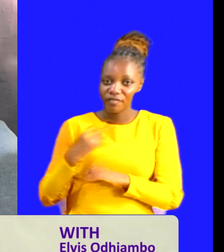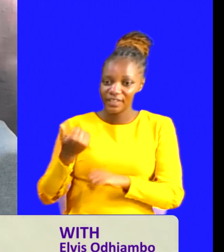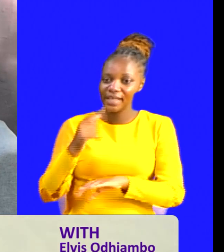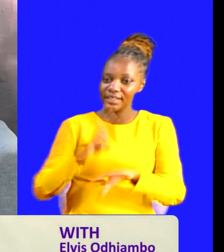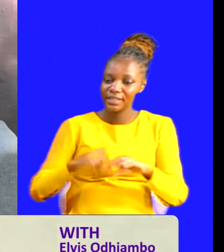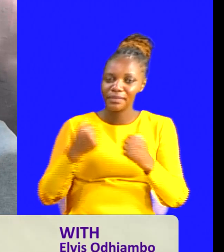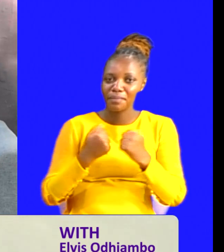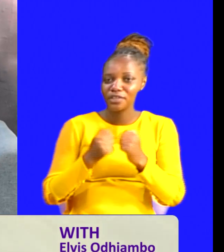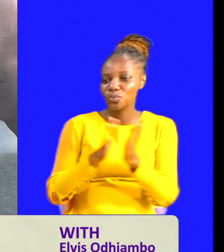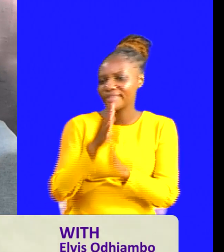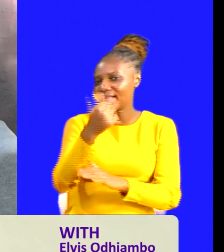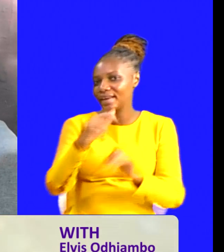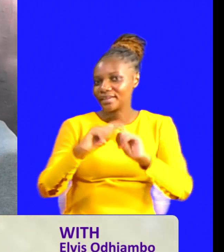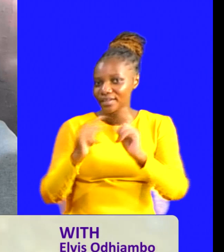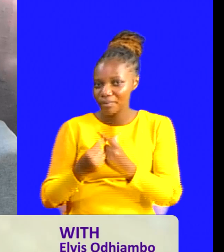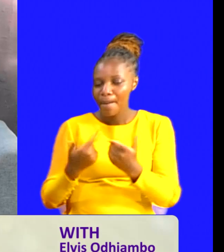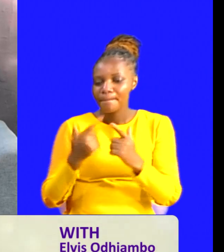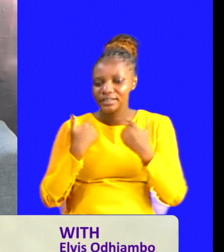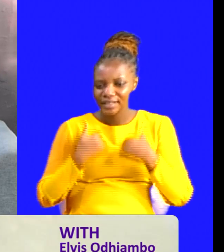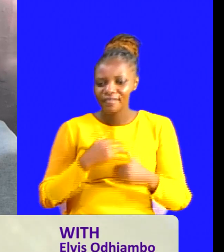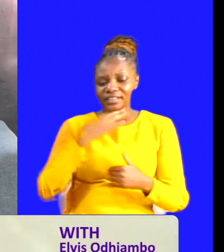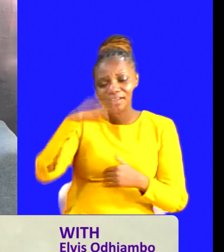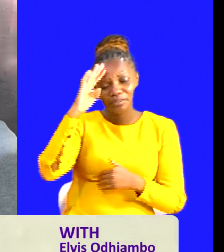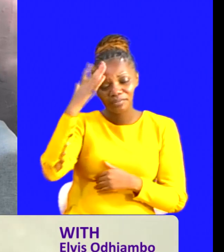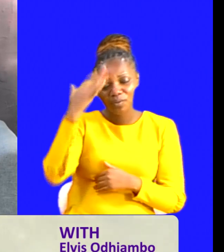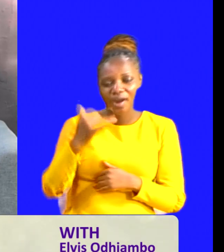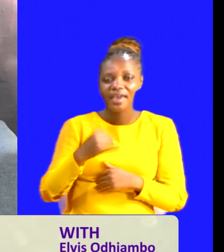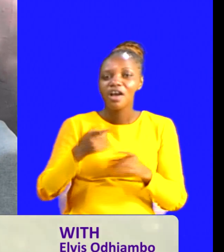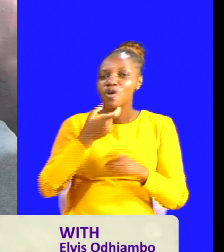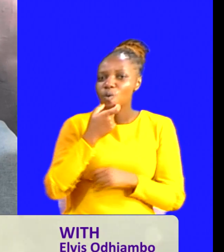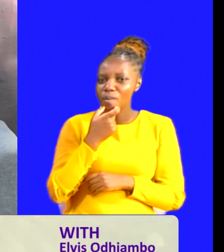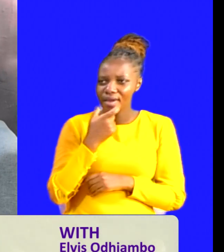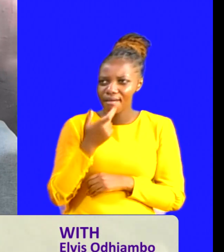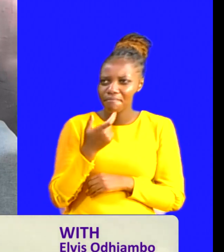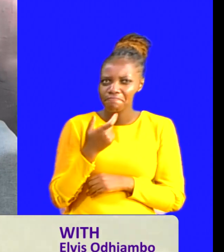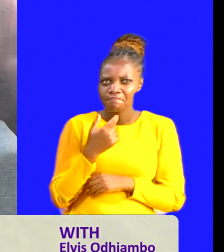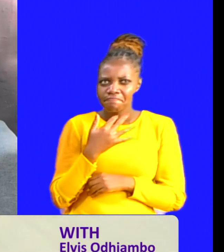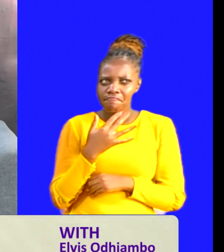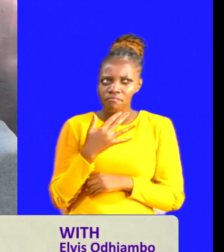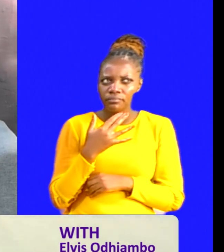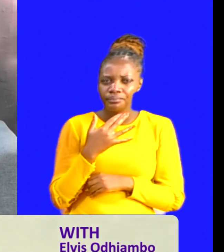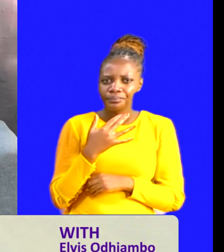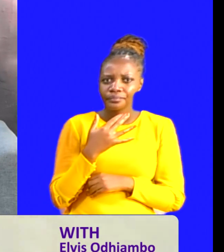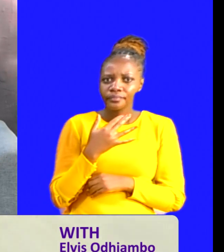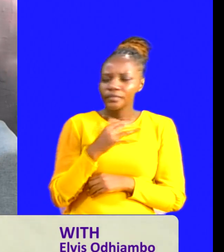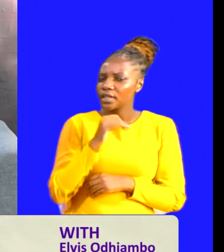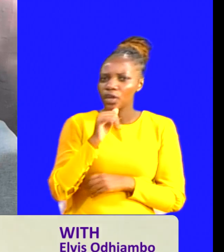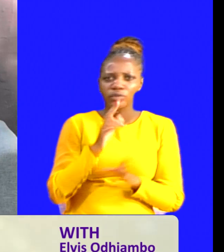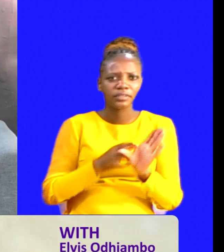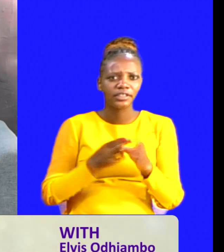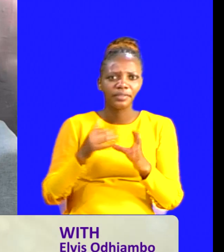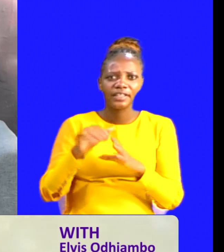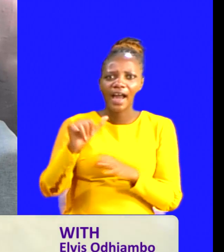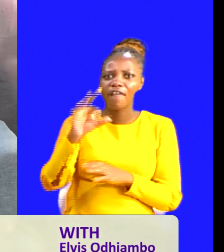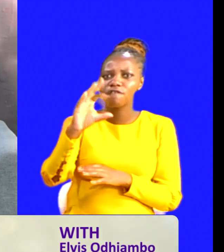with anyone. I think the only disappointment that Gor Mahia is not having, you know, is having right now, rather, is the fact that they're not playing in the African Cup of Nations. That